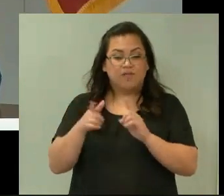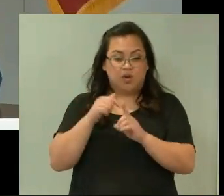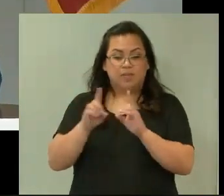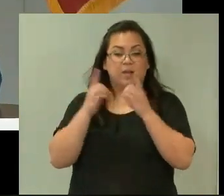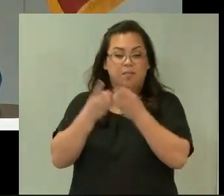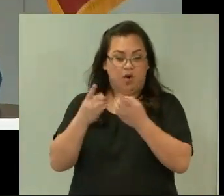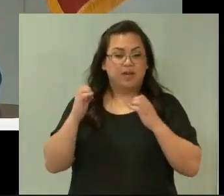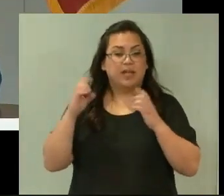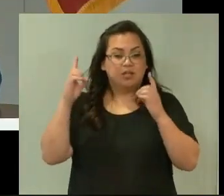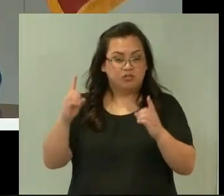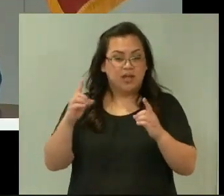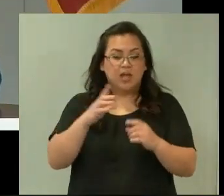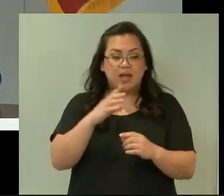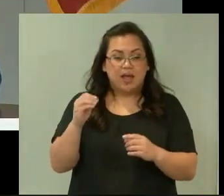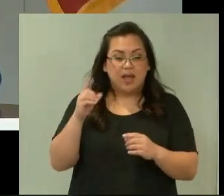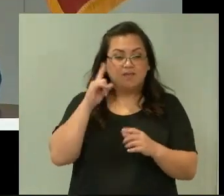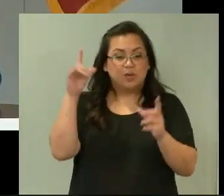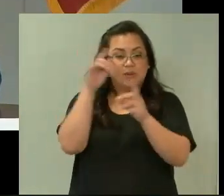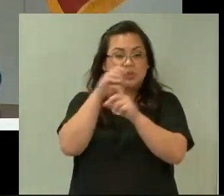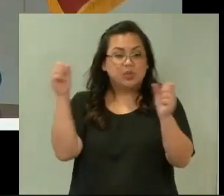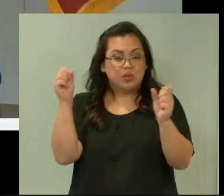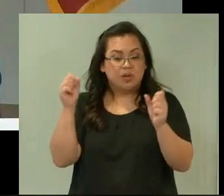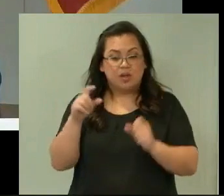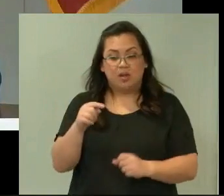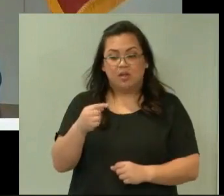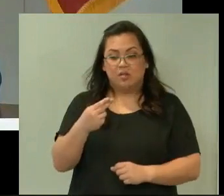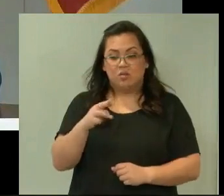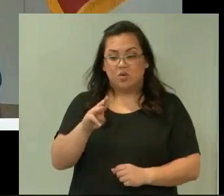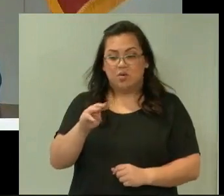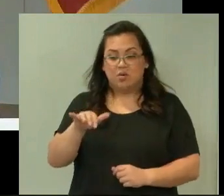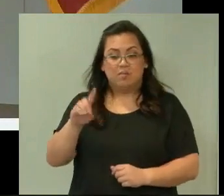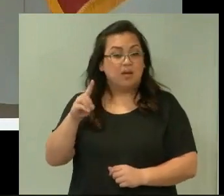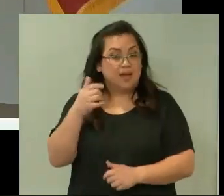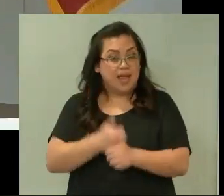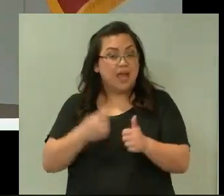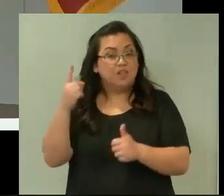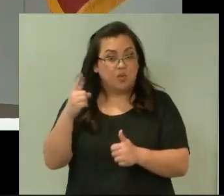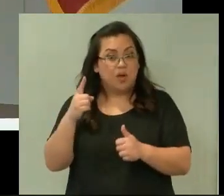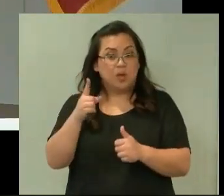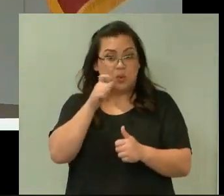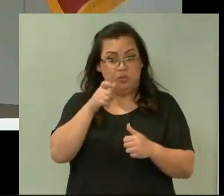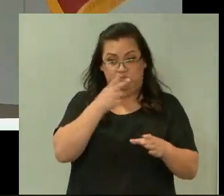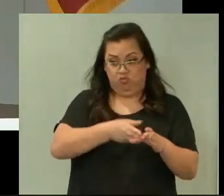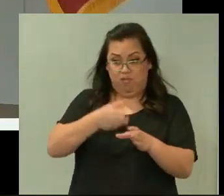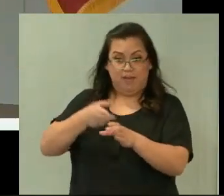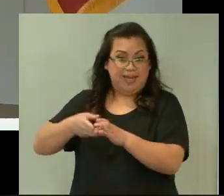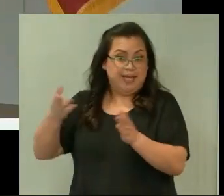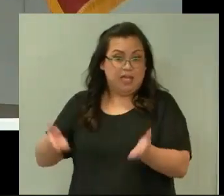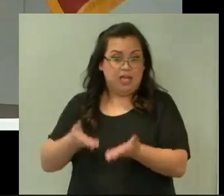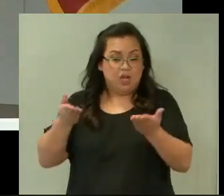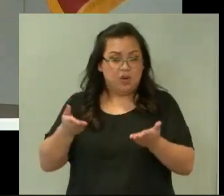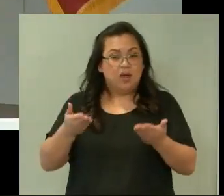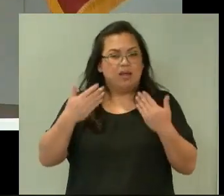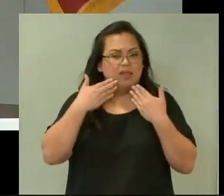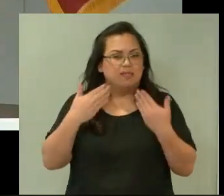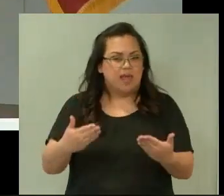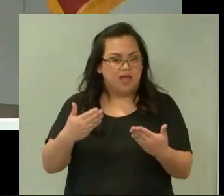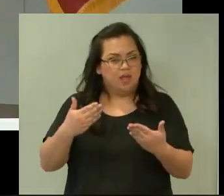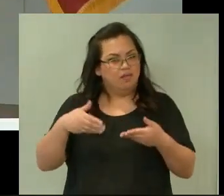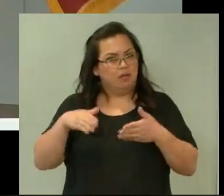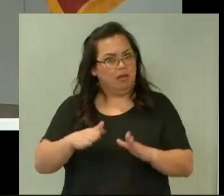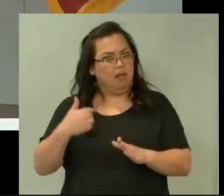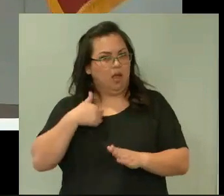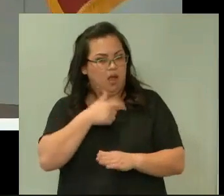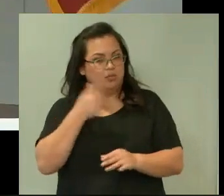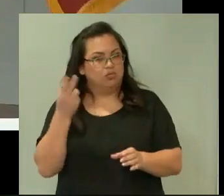Education, Superintendent Thurman, and everybody on the call for allowing us to join you.